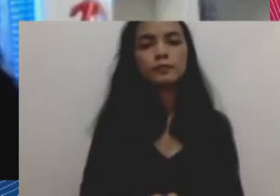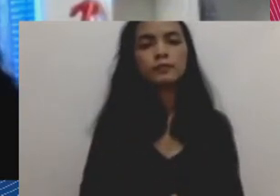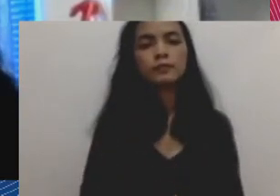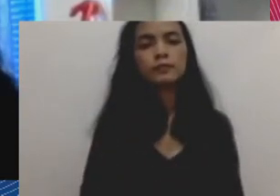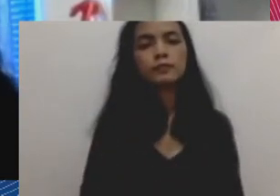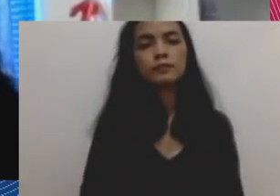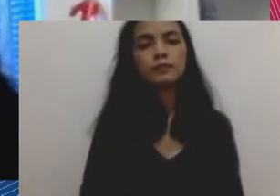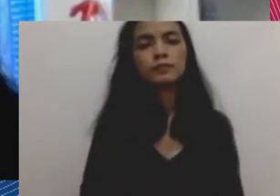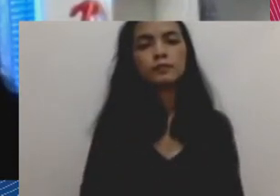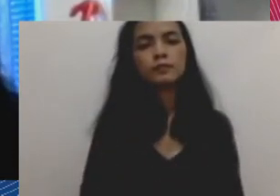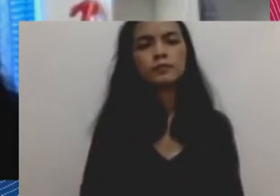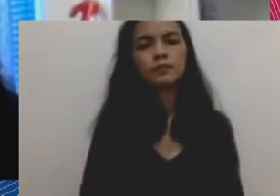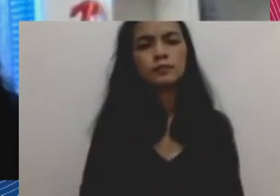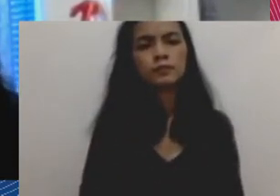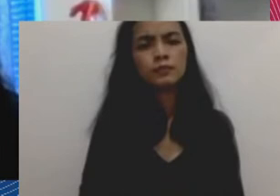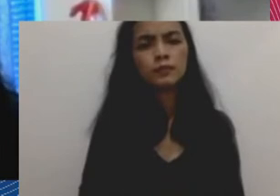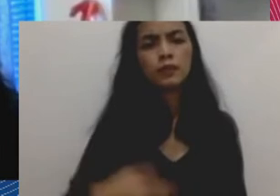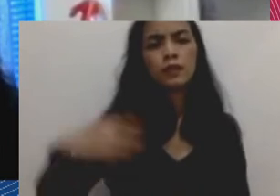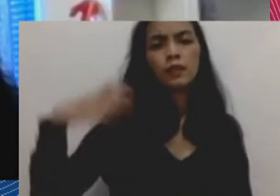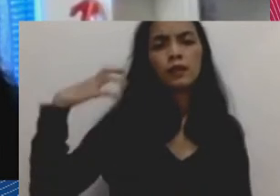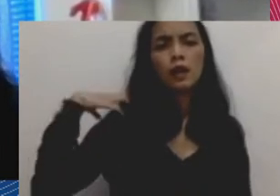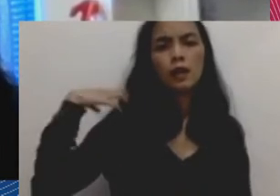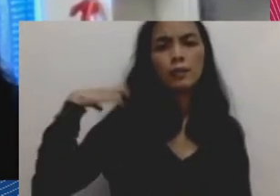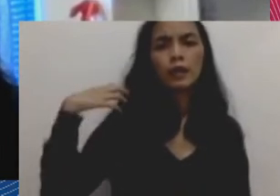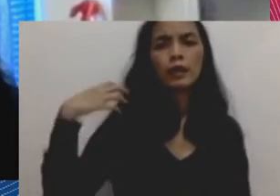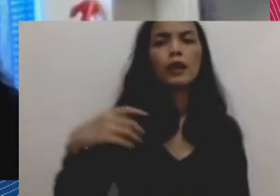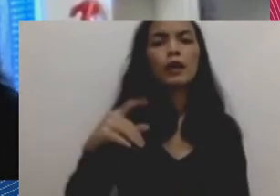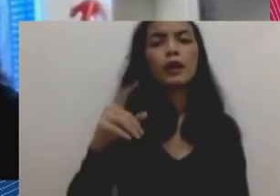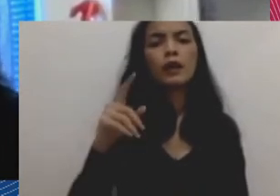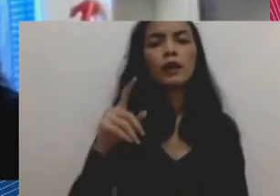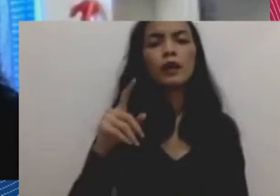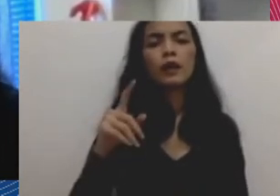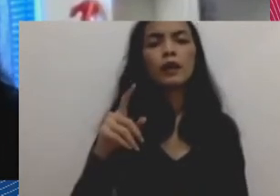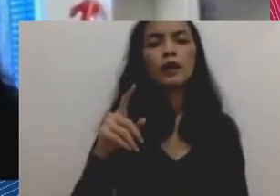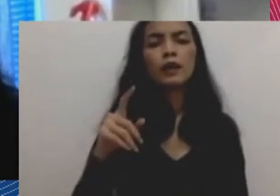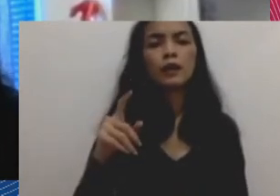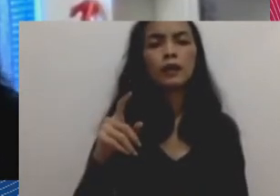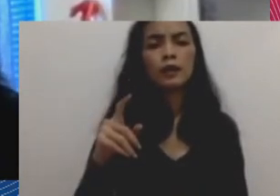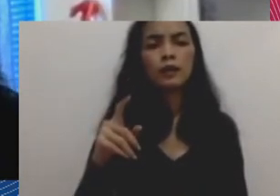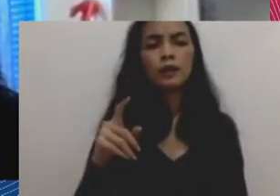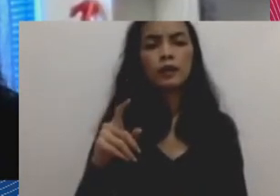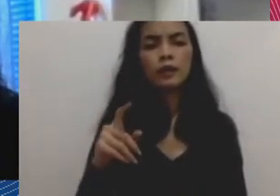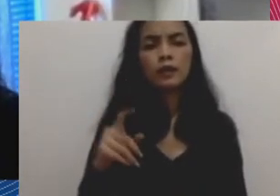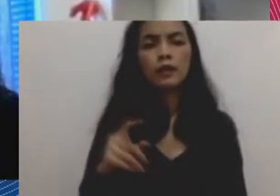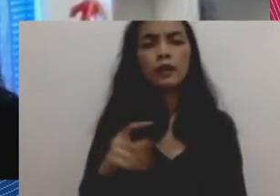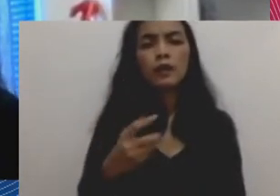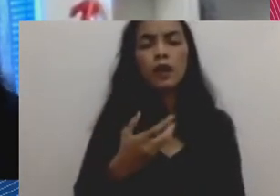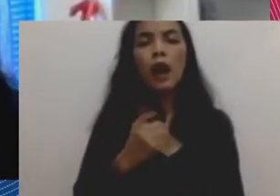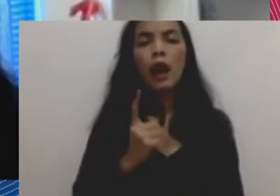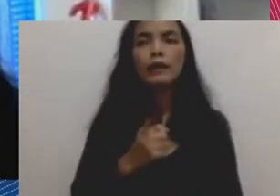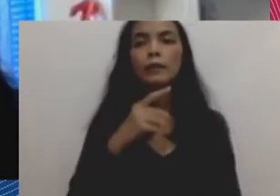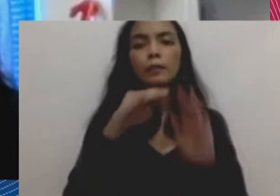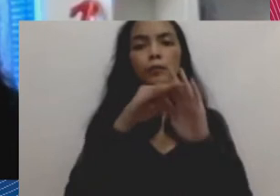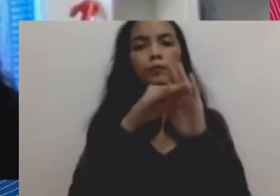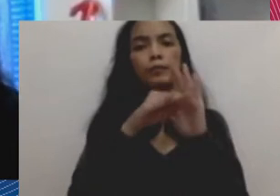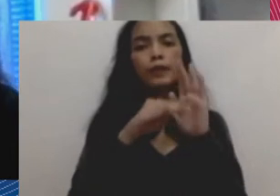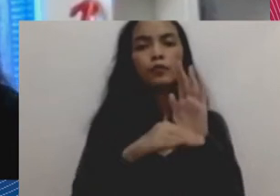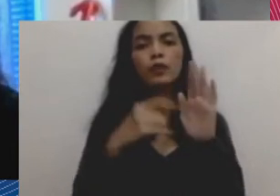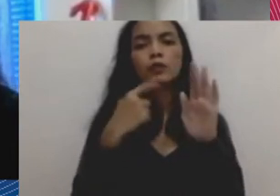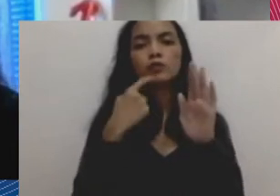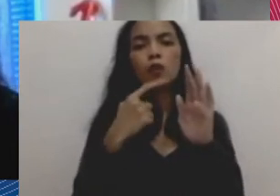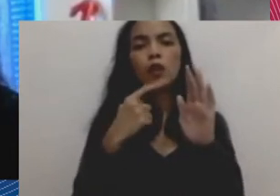we have in the U.S. our president signed the Women, Peace, and Security Act, which